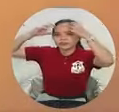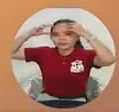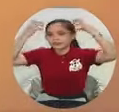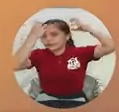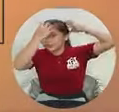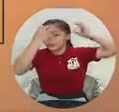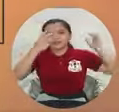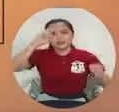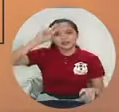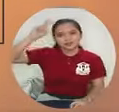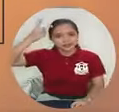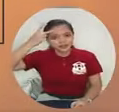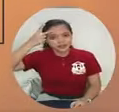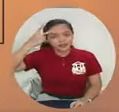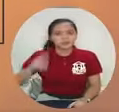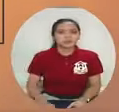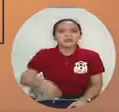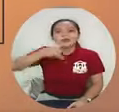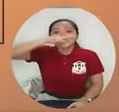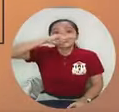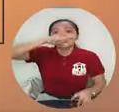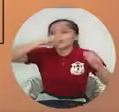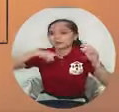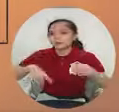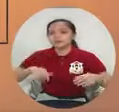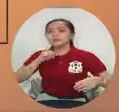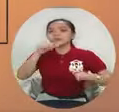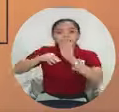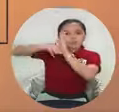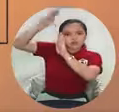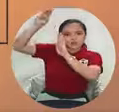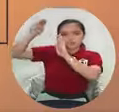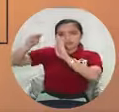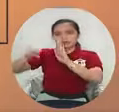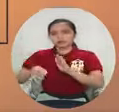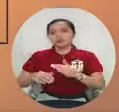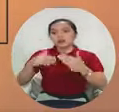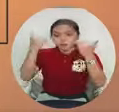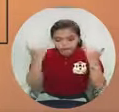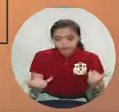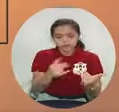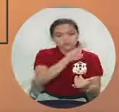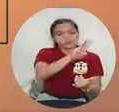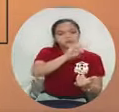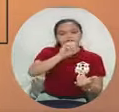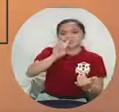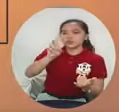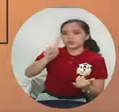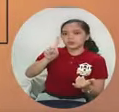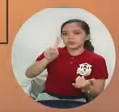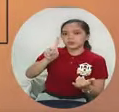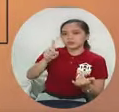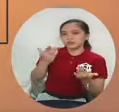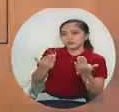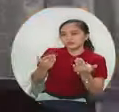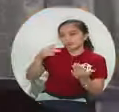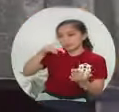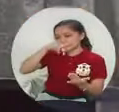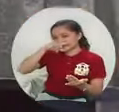him to move forward. It prompted him to be more focused. It prevented him from failing and falling.